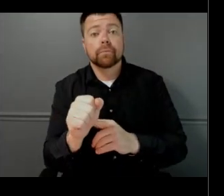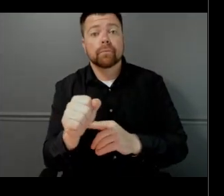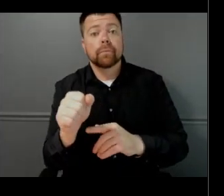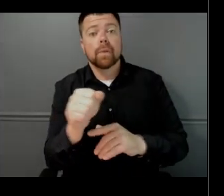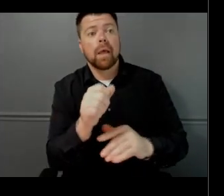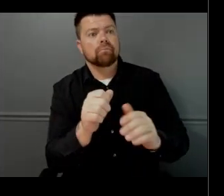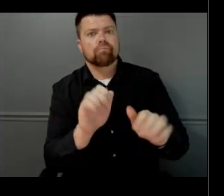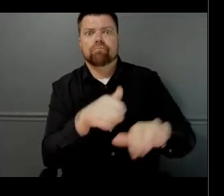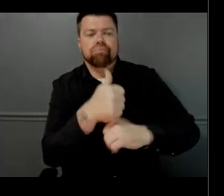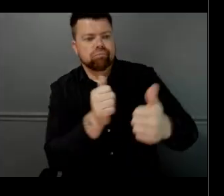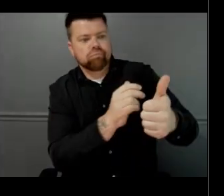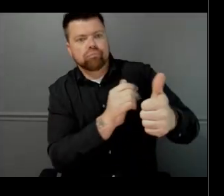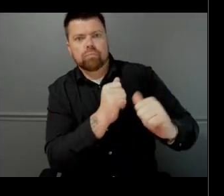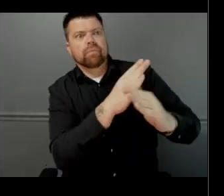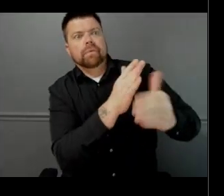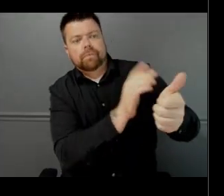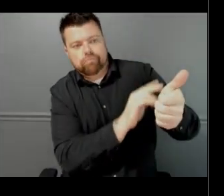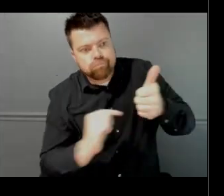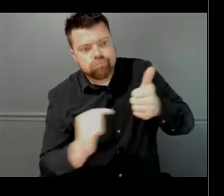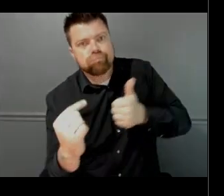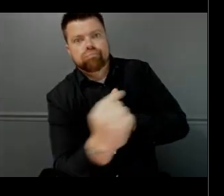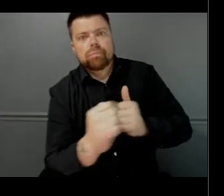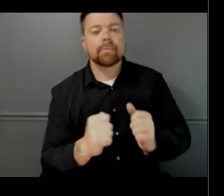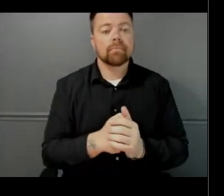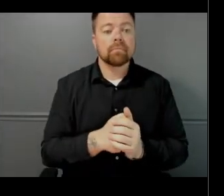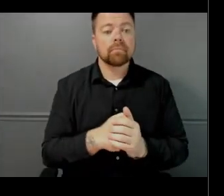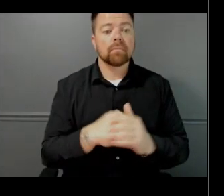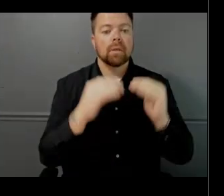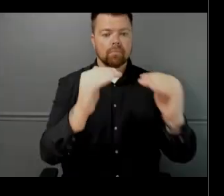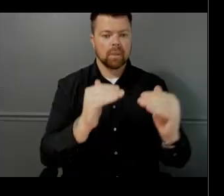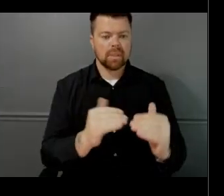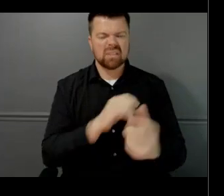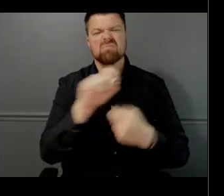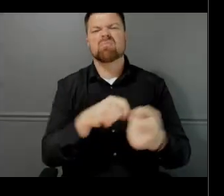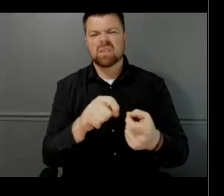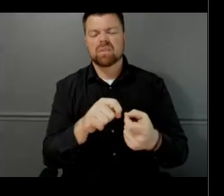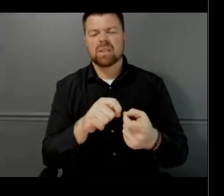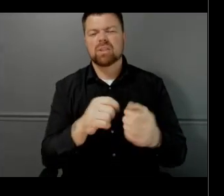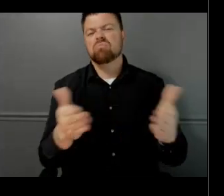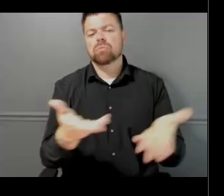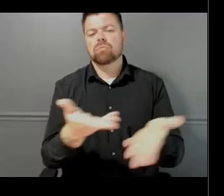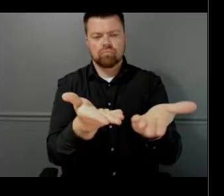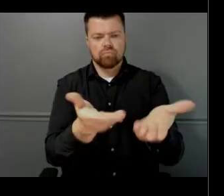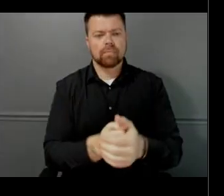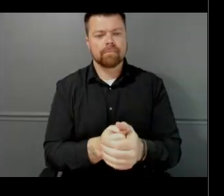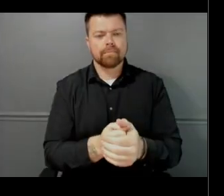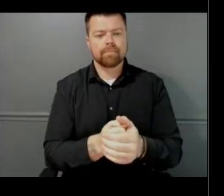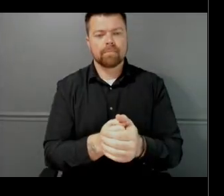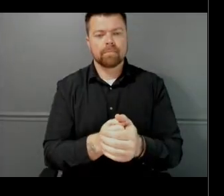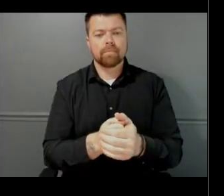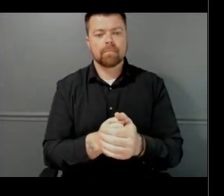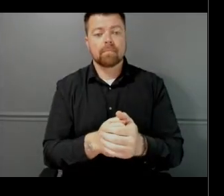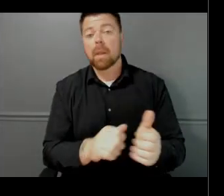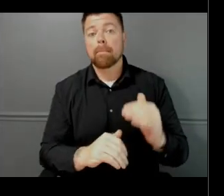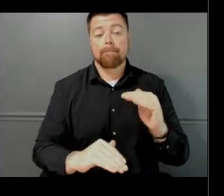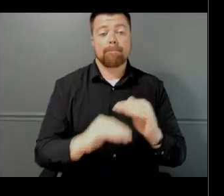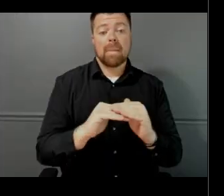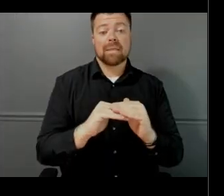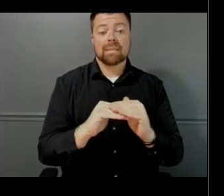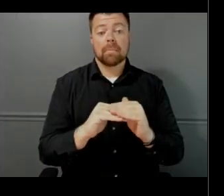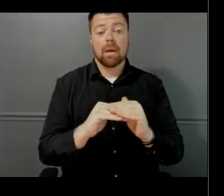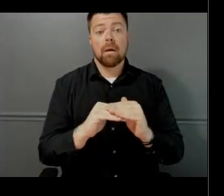obstructions. The second general specification is a maximum running